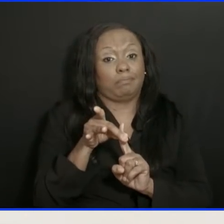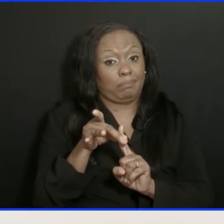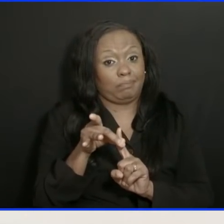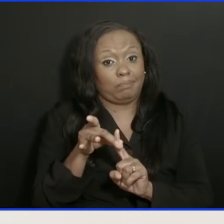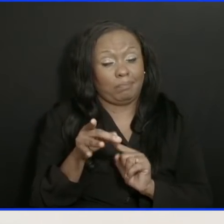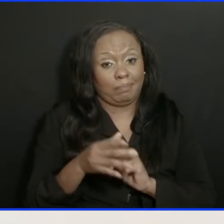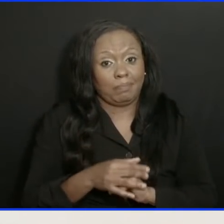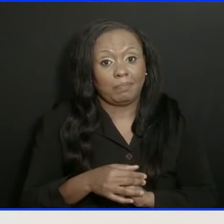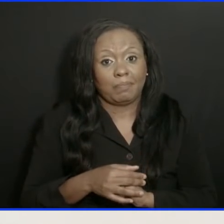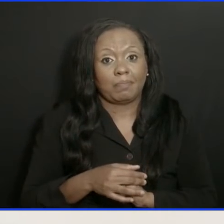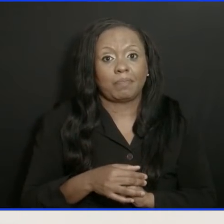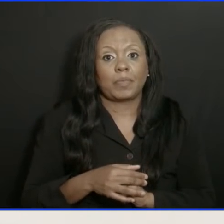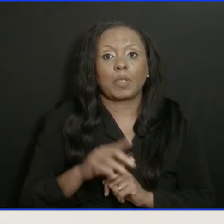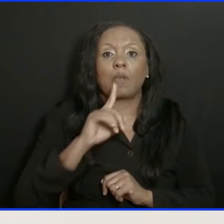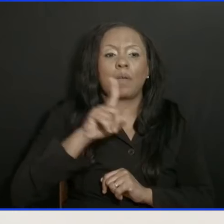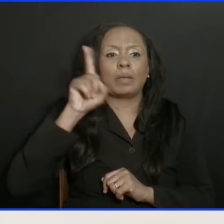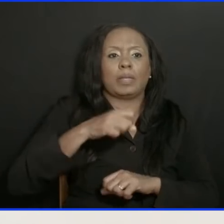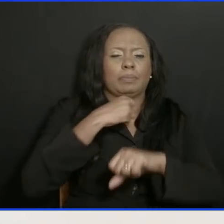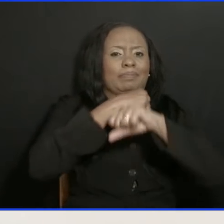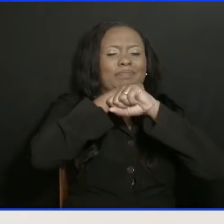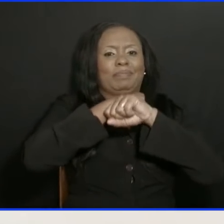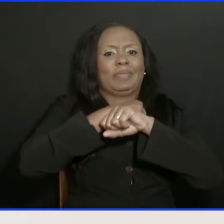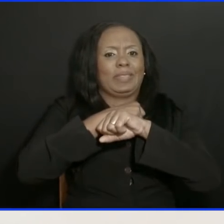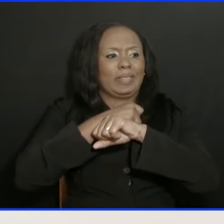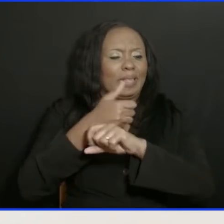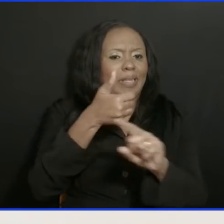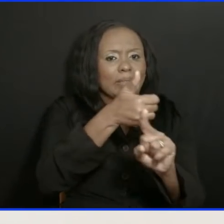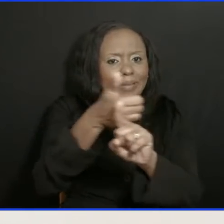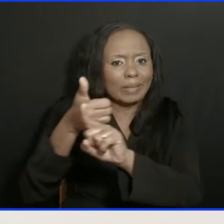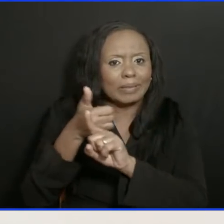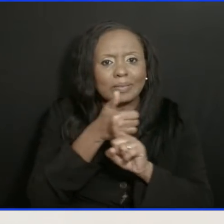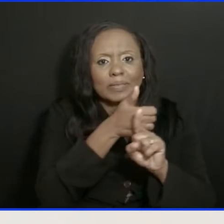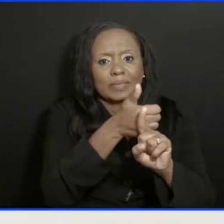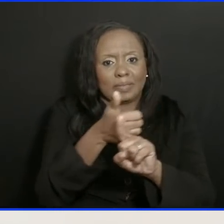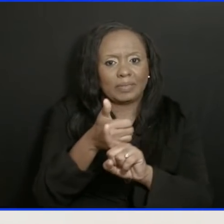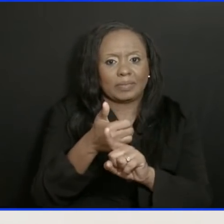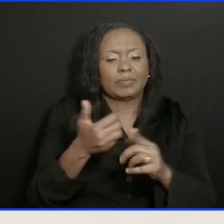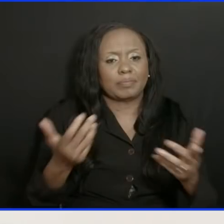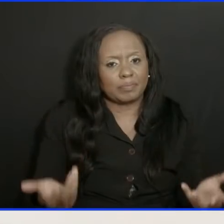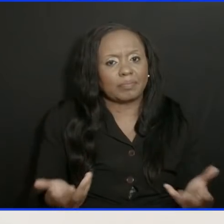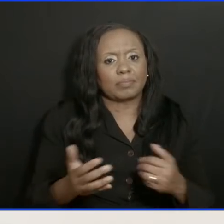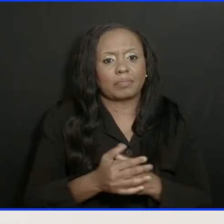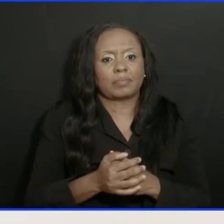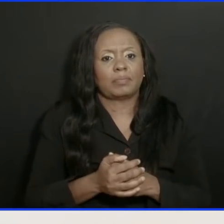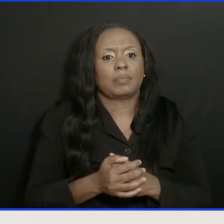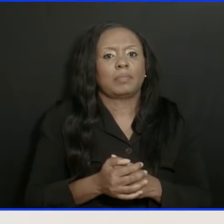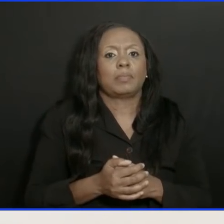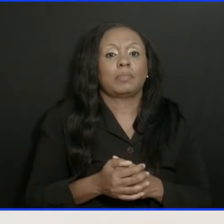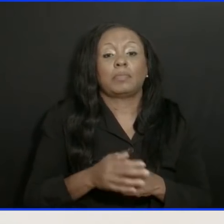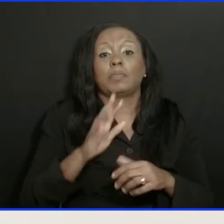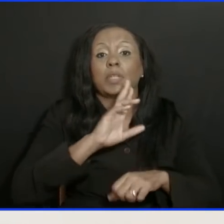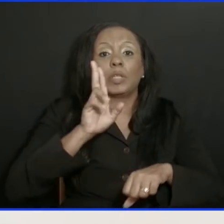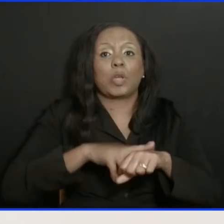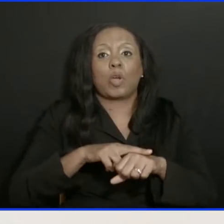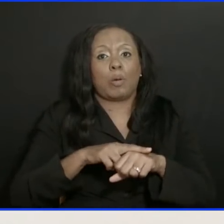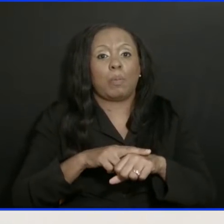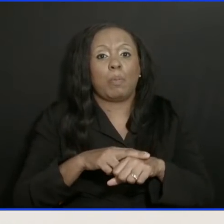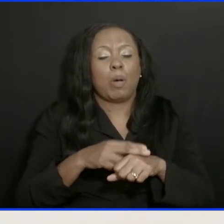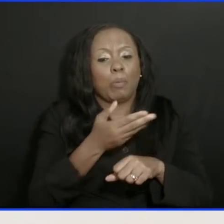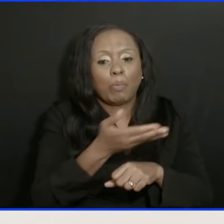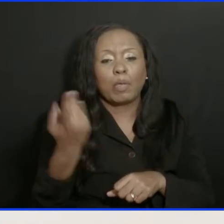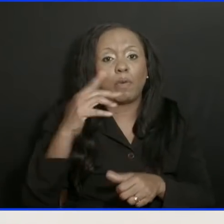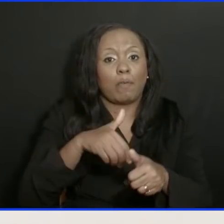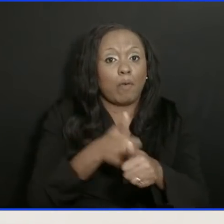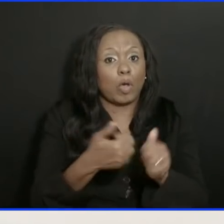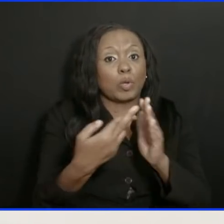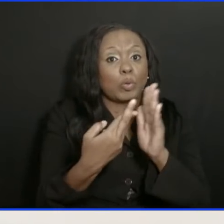the timely measures we have indicated to you on several occasions, plus the need for vaccination. Finally,